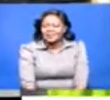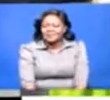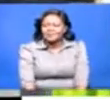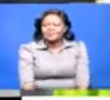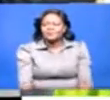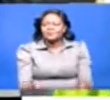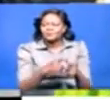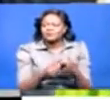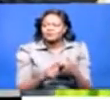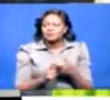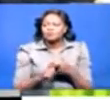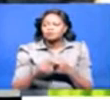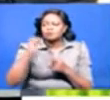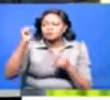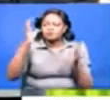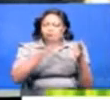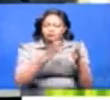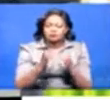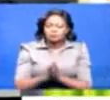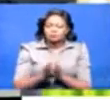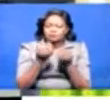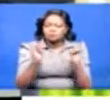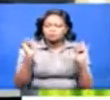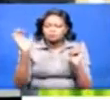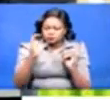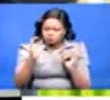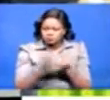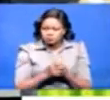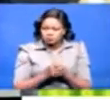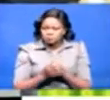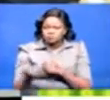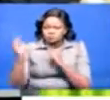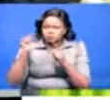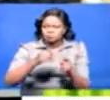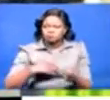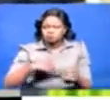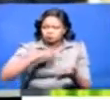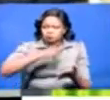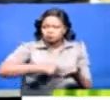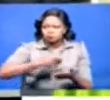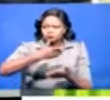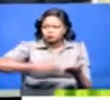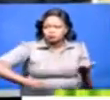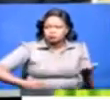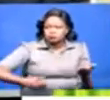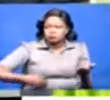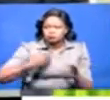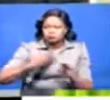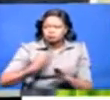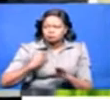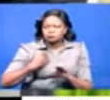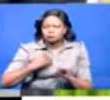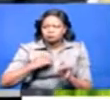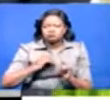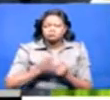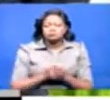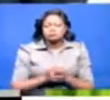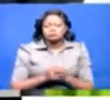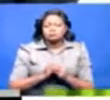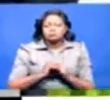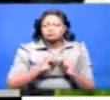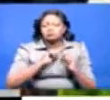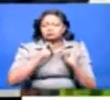Political party and independent candidates, we are here. Please come and sign for us these forms before we take them away to Nairobi.